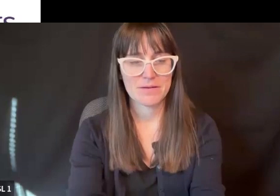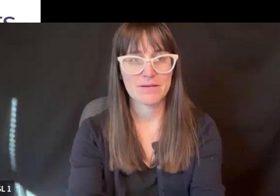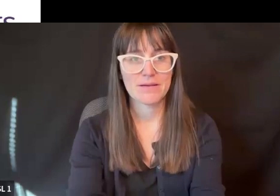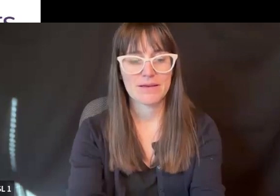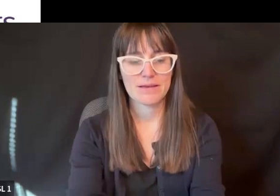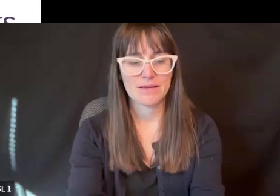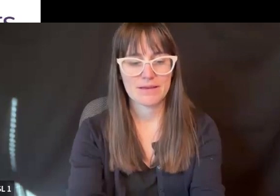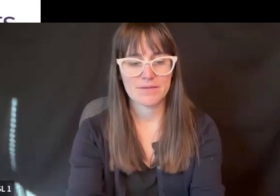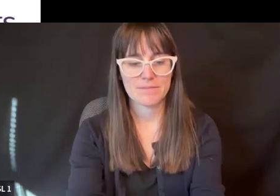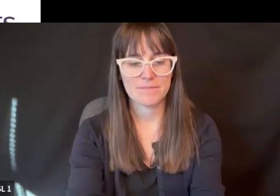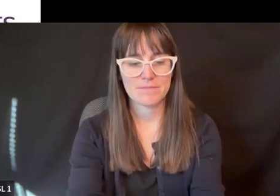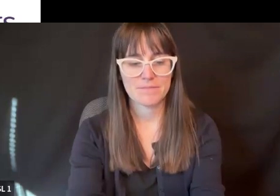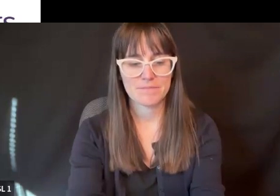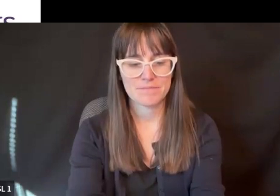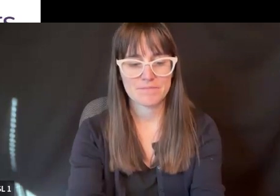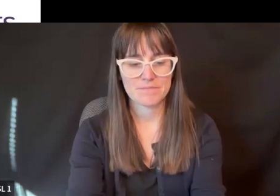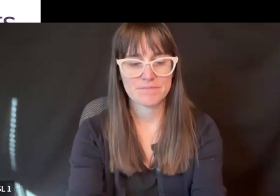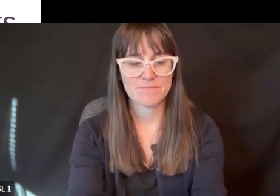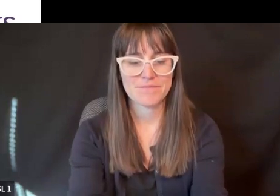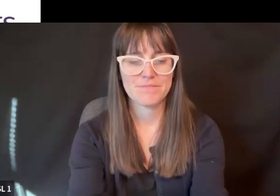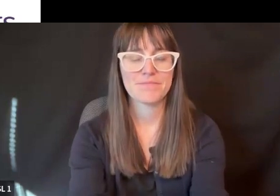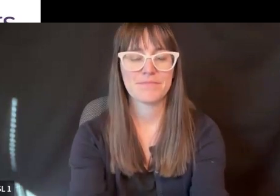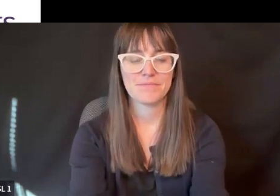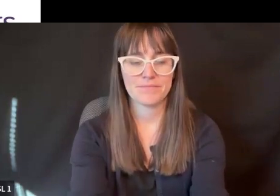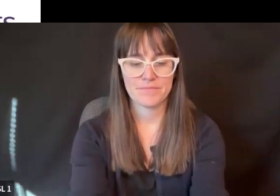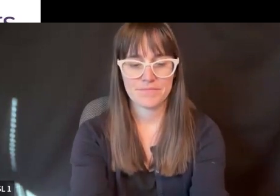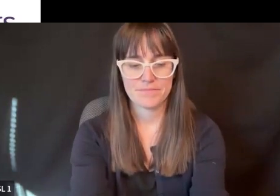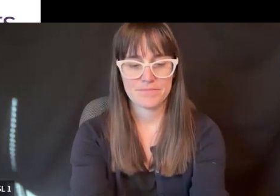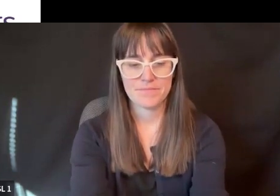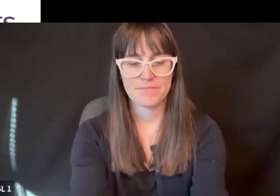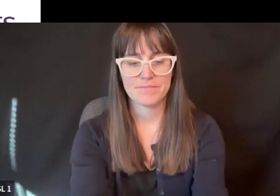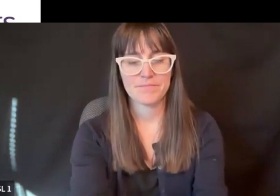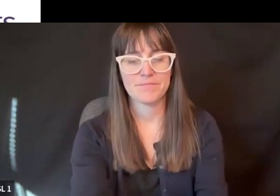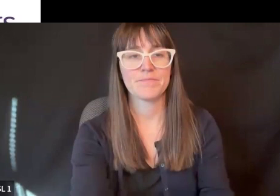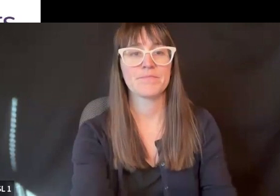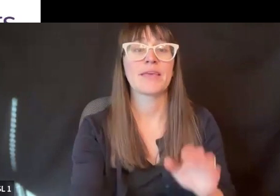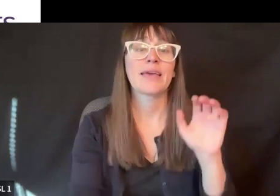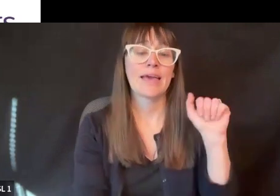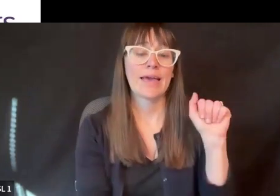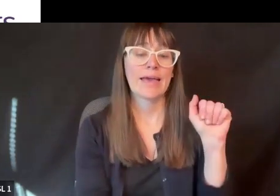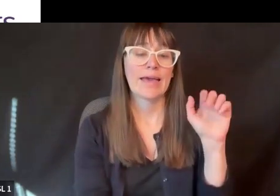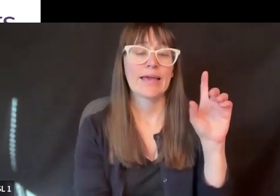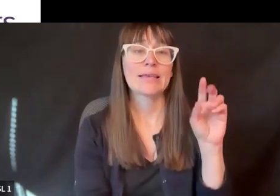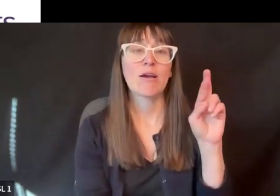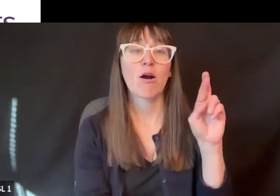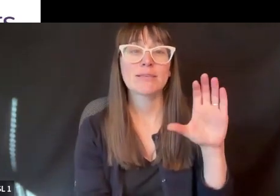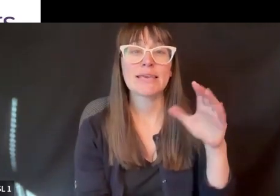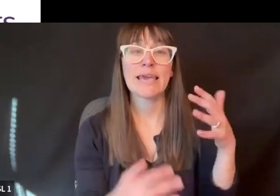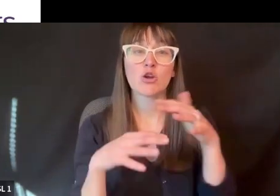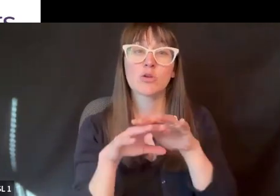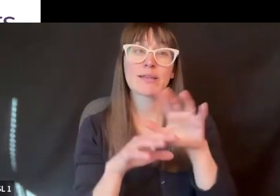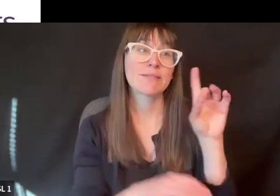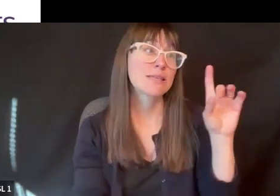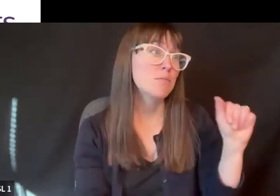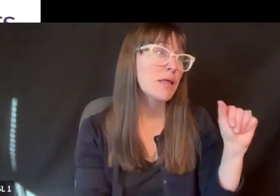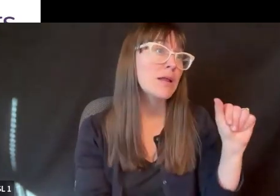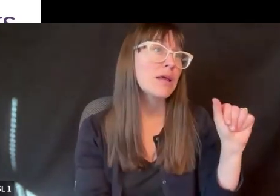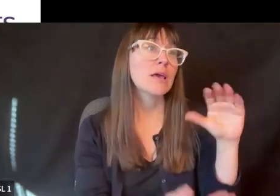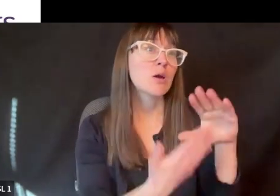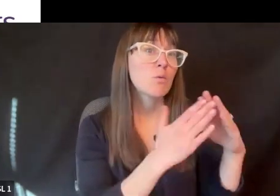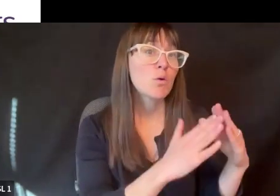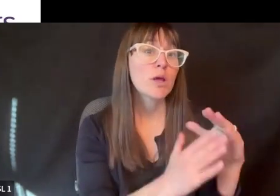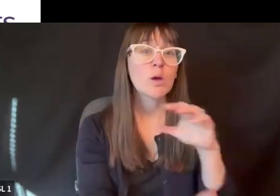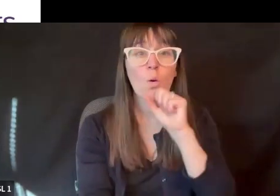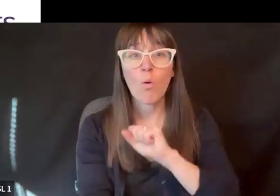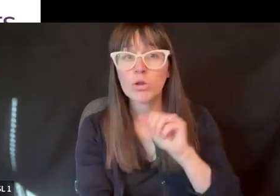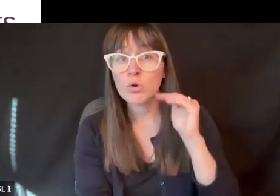It's not captured on this slide, but we really see our ADRC as the intersection of the disability community, older adults, as well